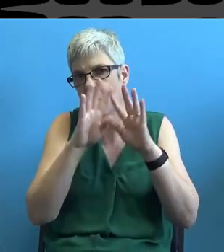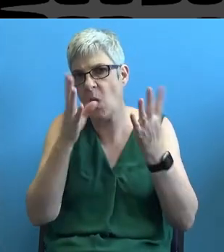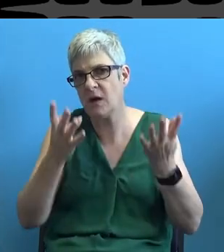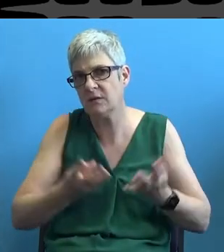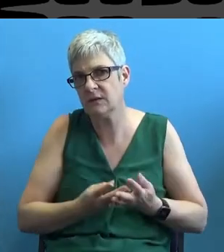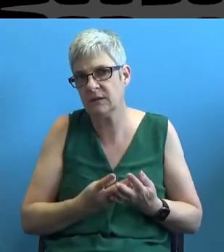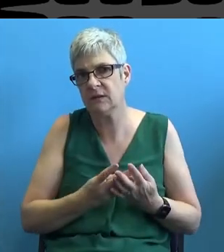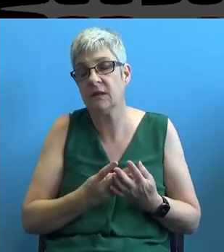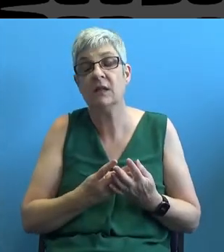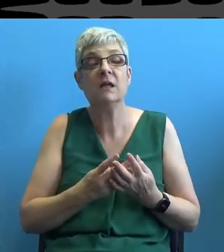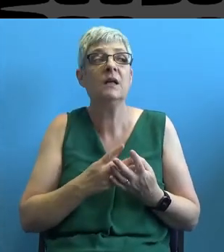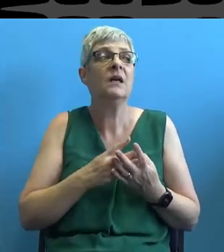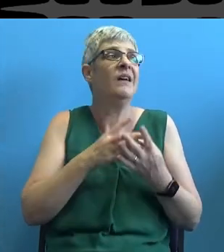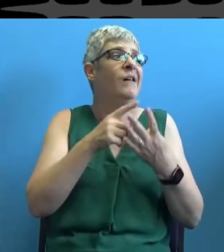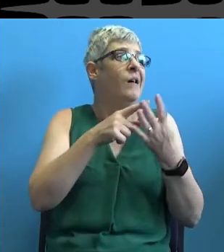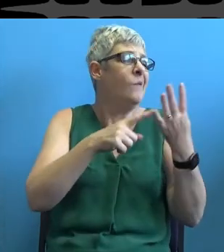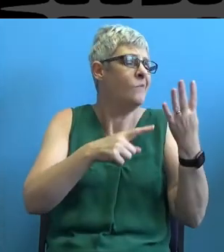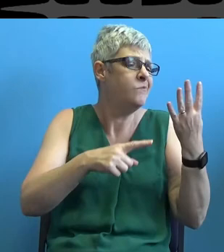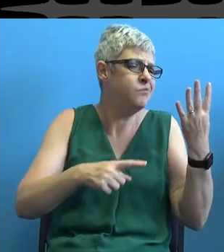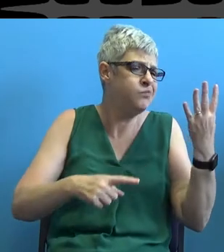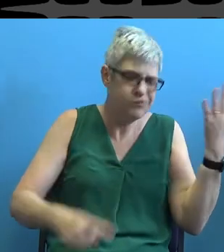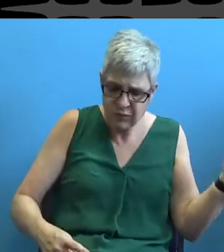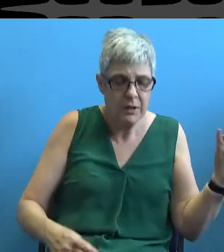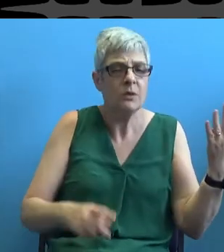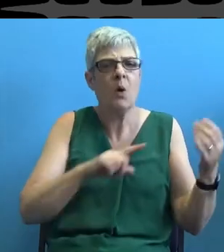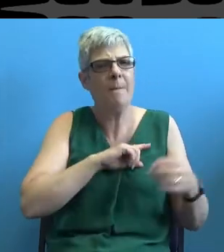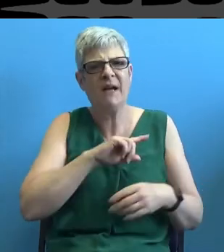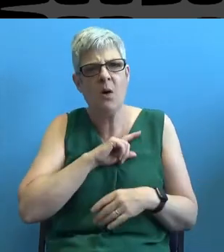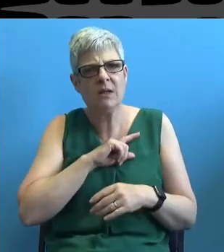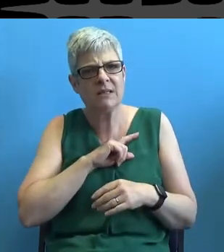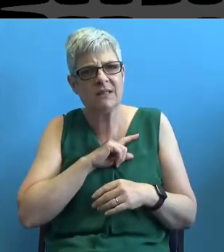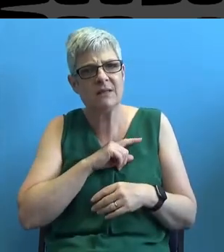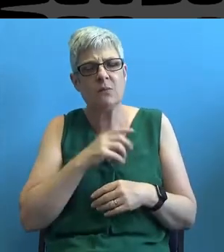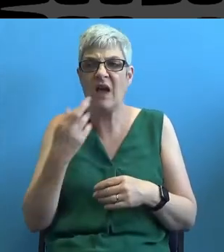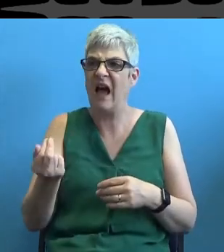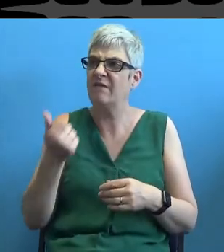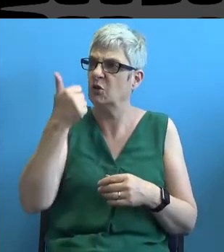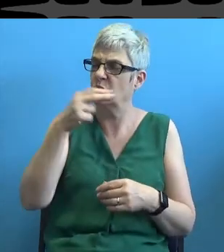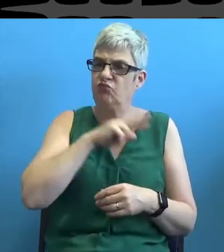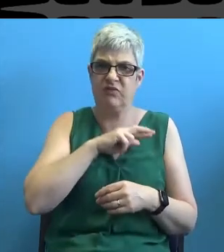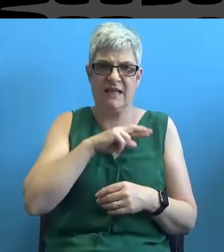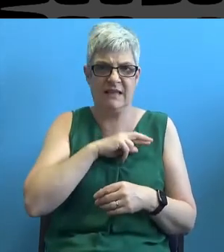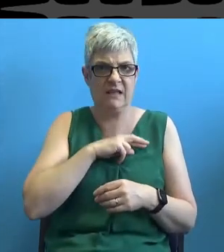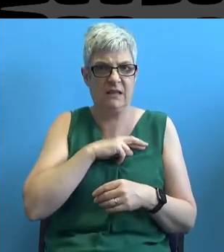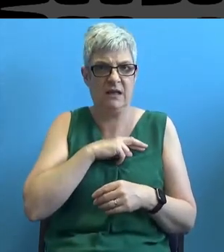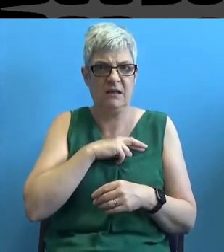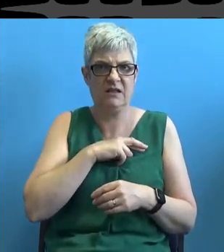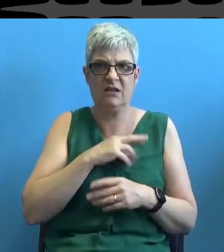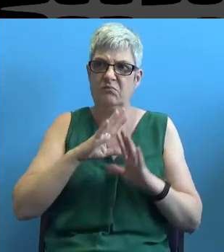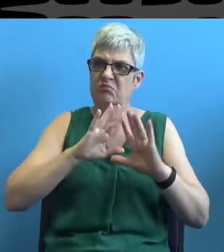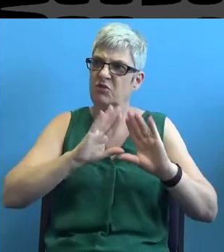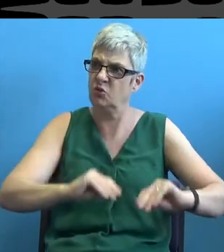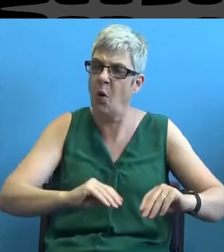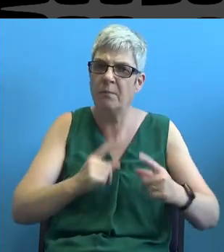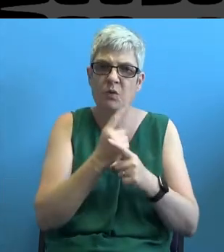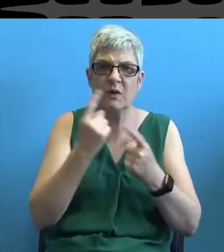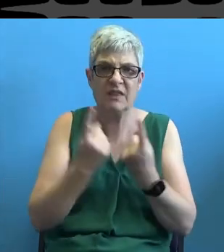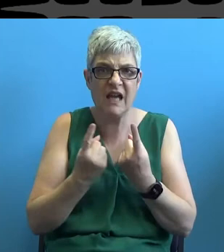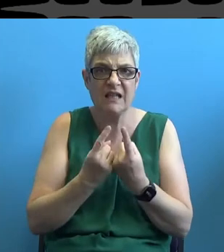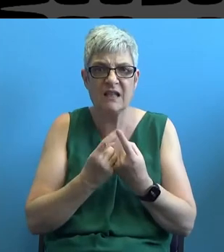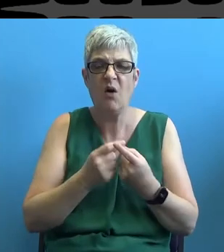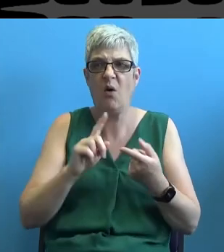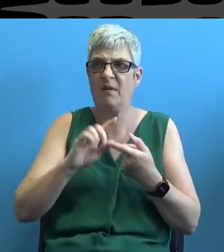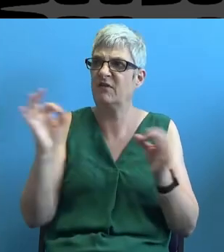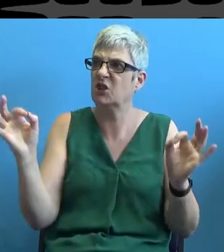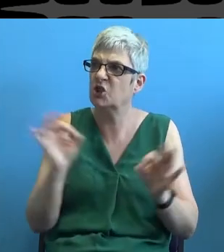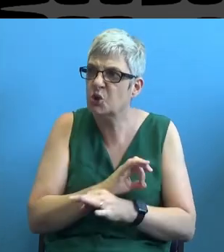and more are not because we've got good reason to let these things slip, not because we've got excuses, not because it's a